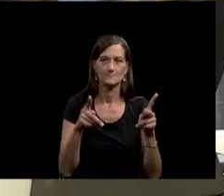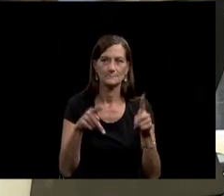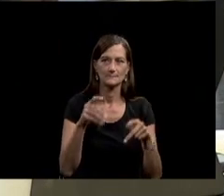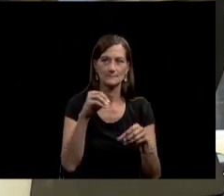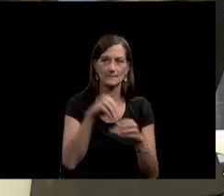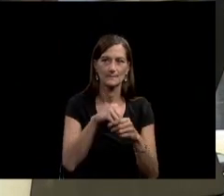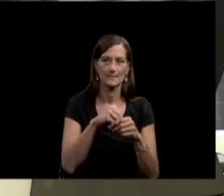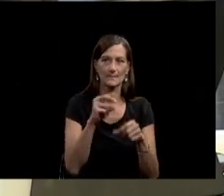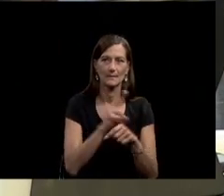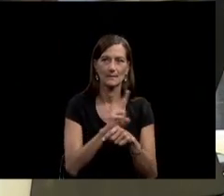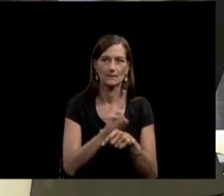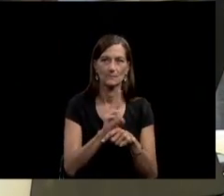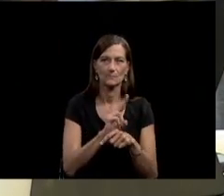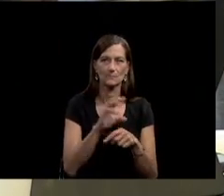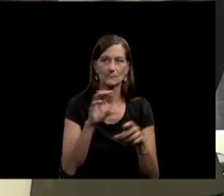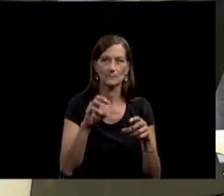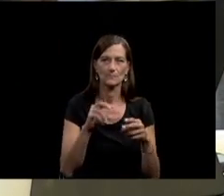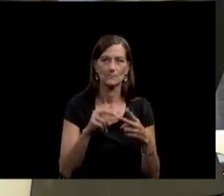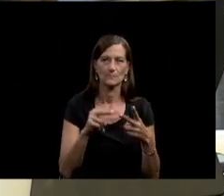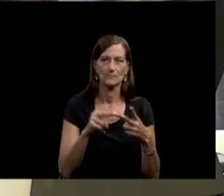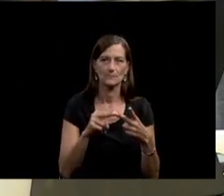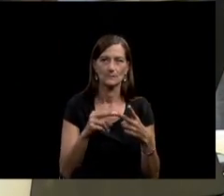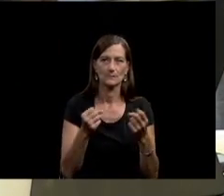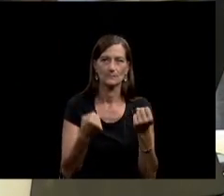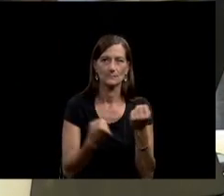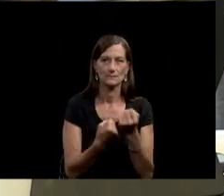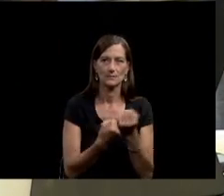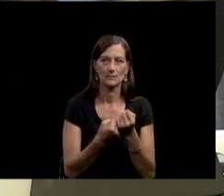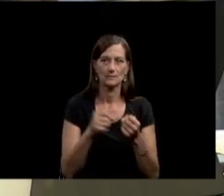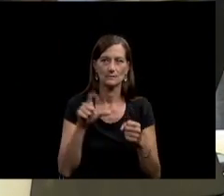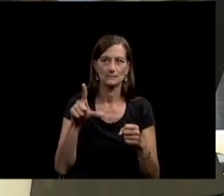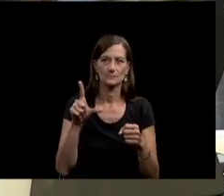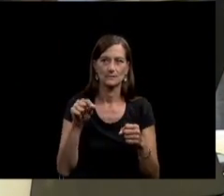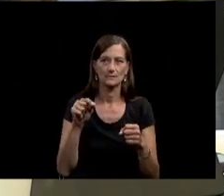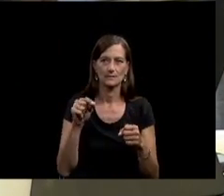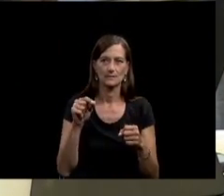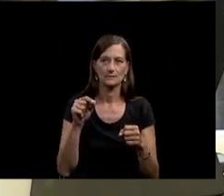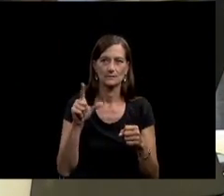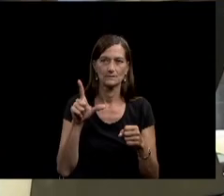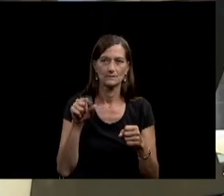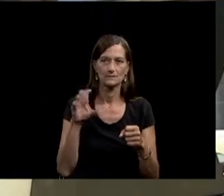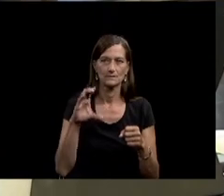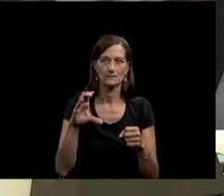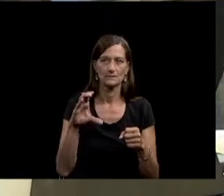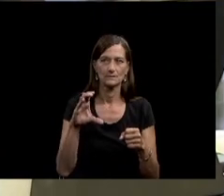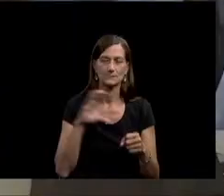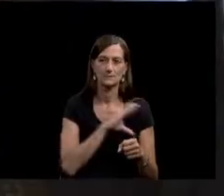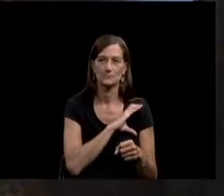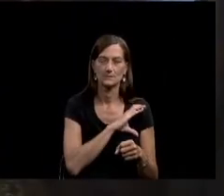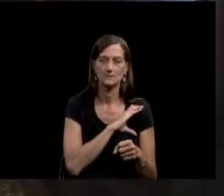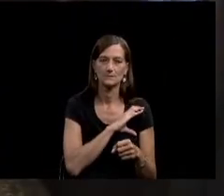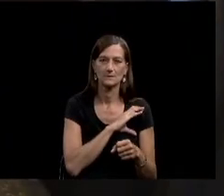on 21st Century Policing. We have our Chief of Police and Assistant City Manager, Ryan Holt.